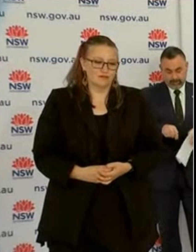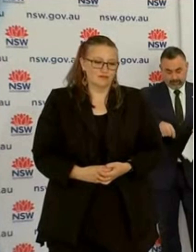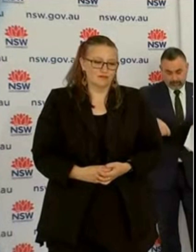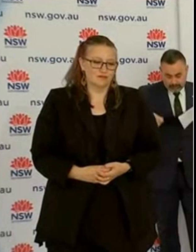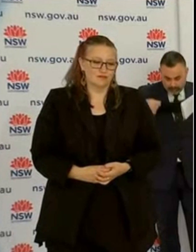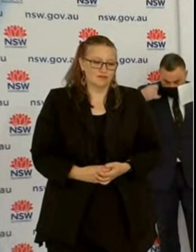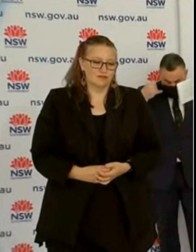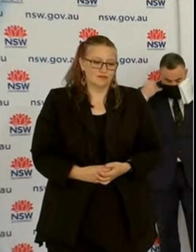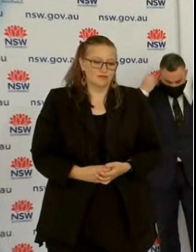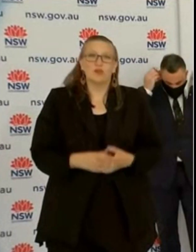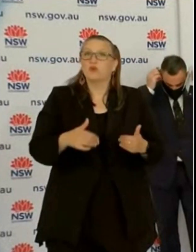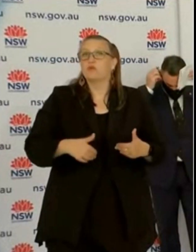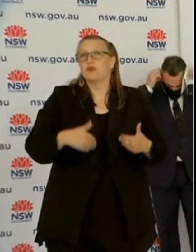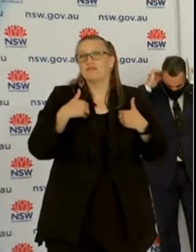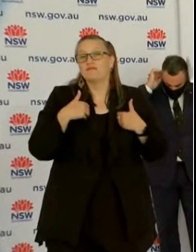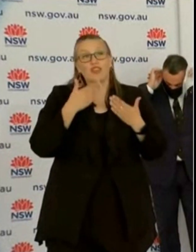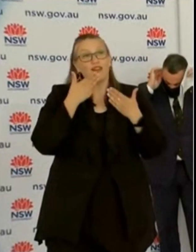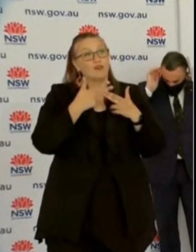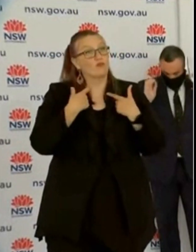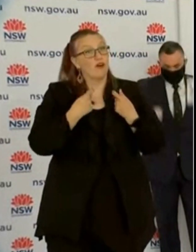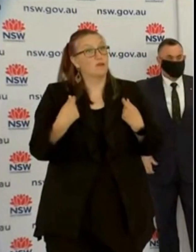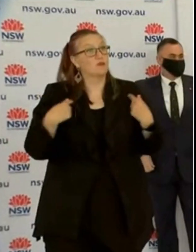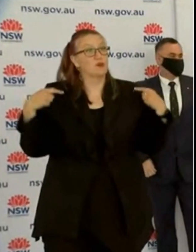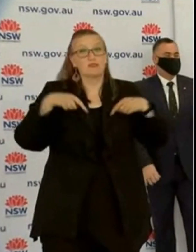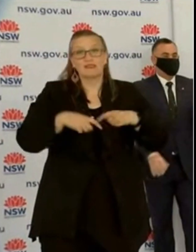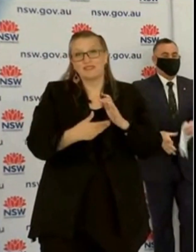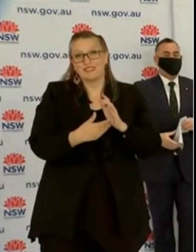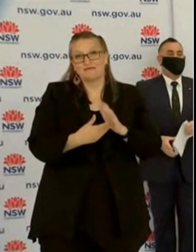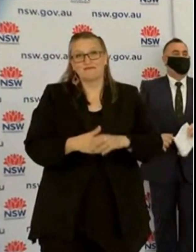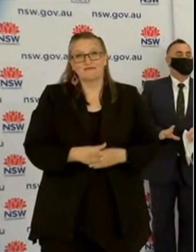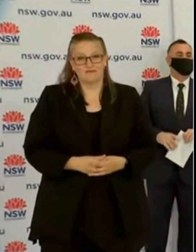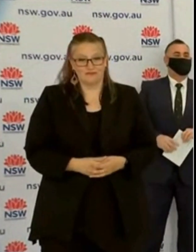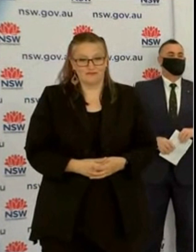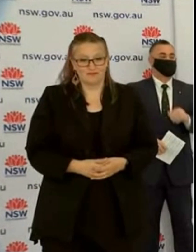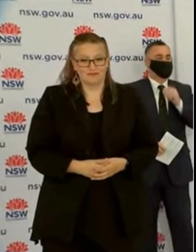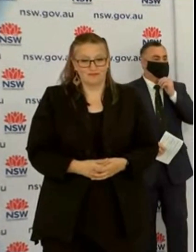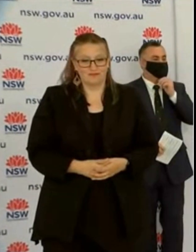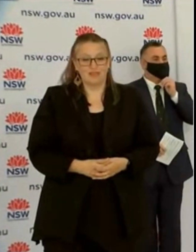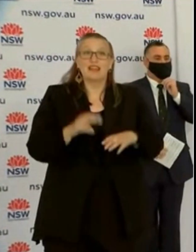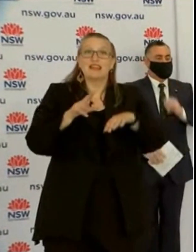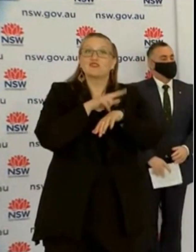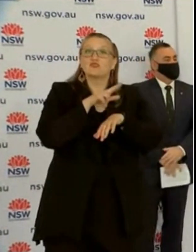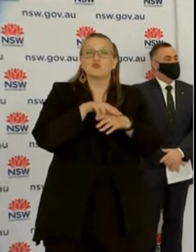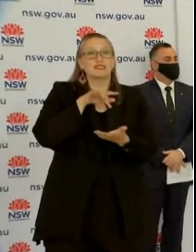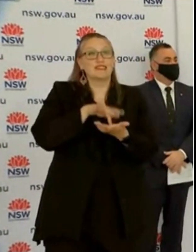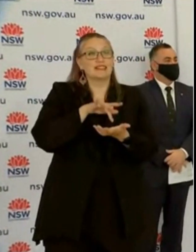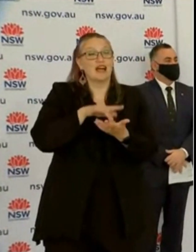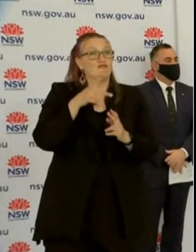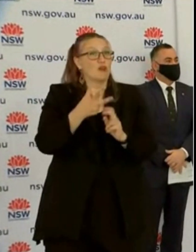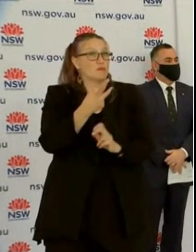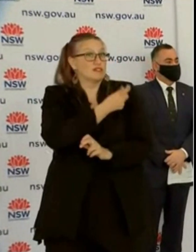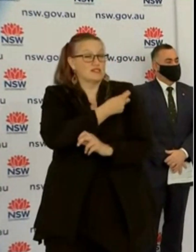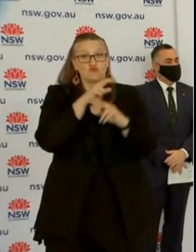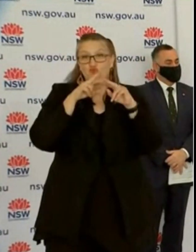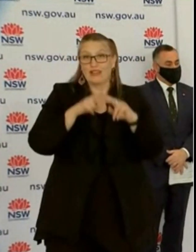Good morning, and thank you very much, Premier, for the invitation to attend today. From the National Centre for Immunisation